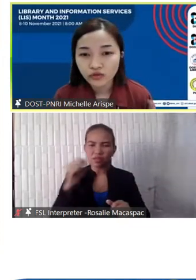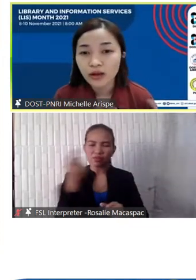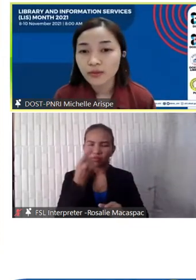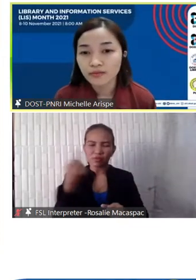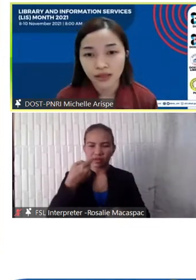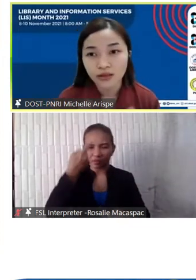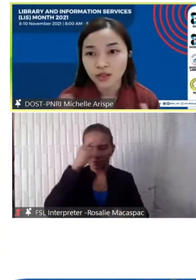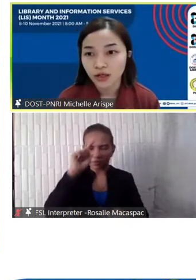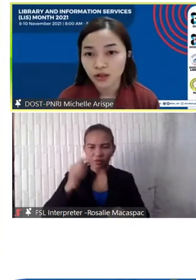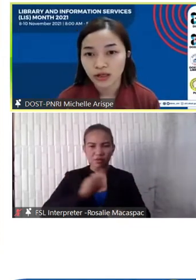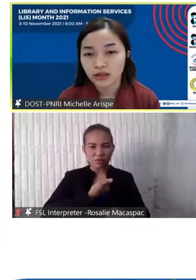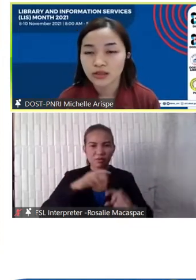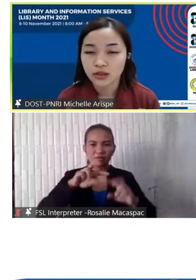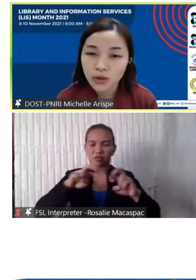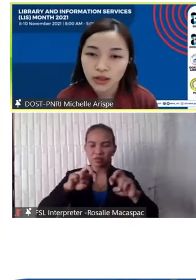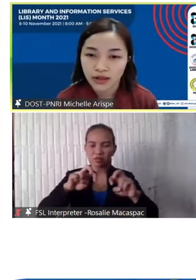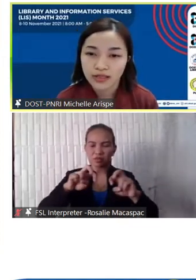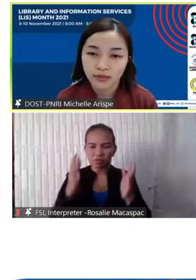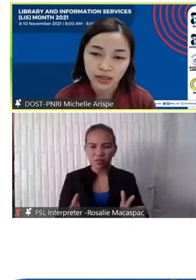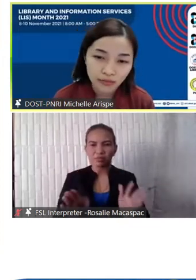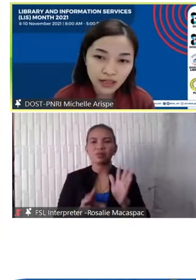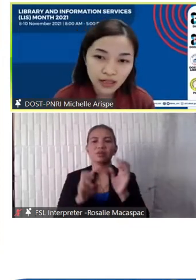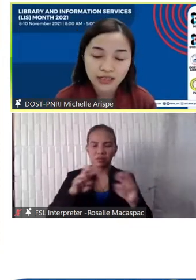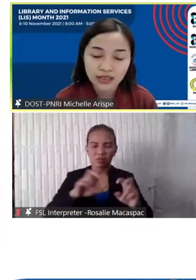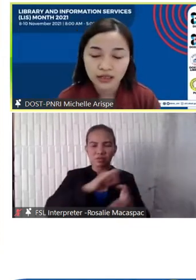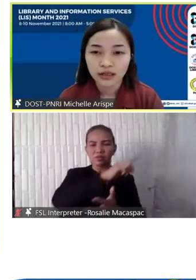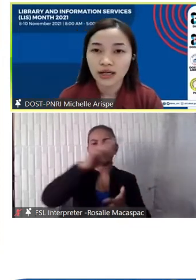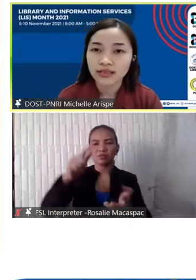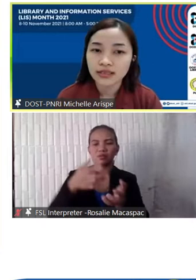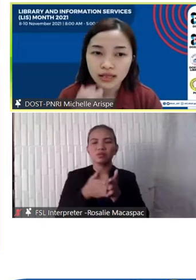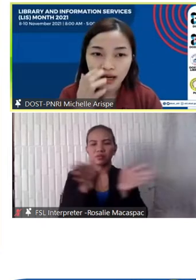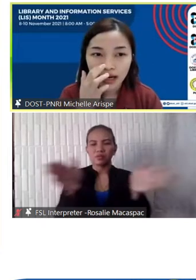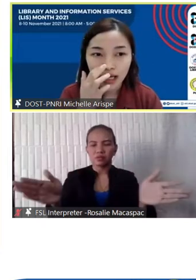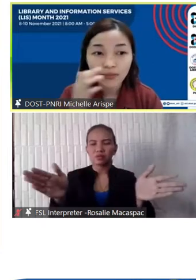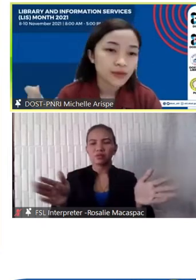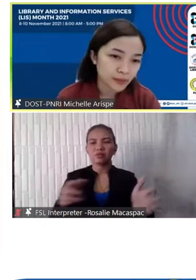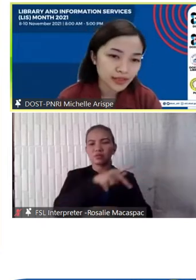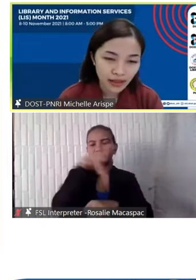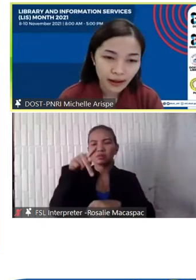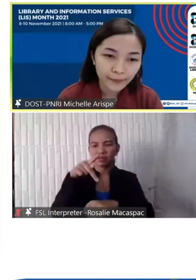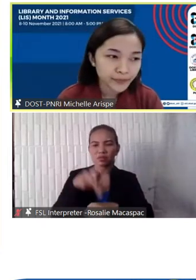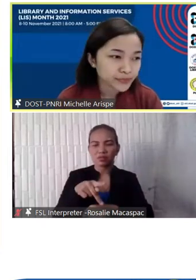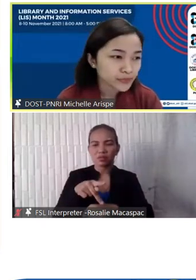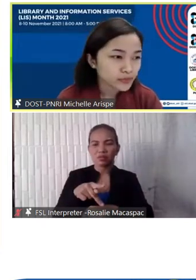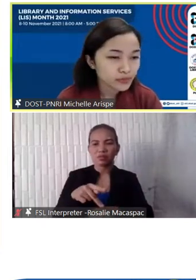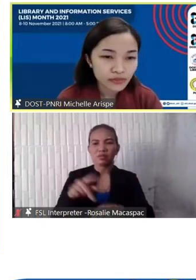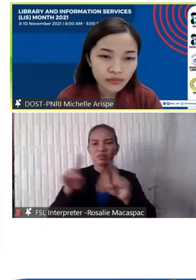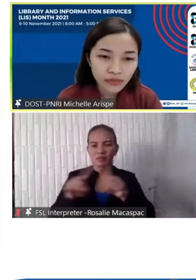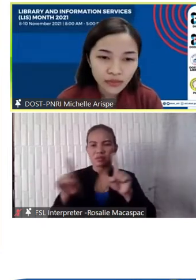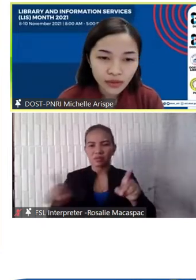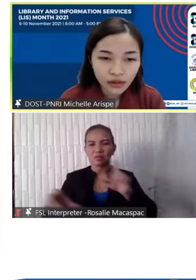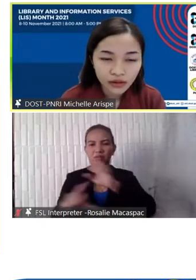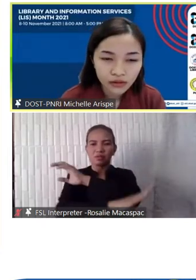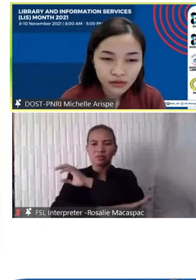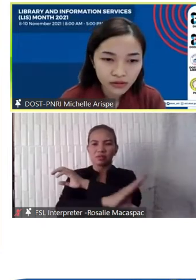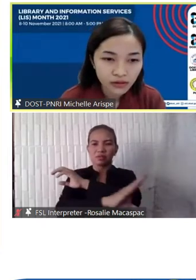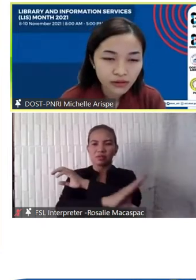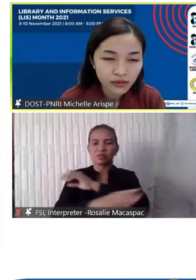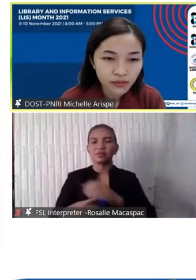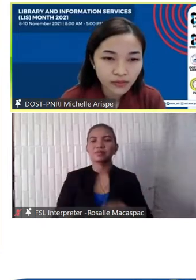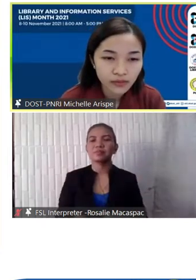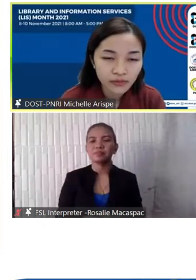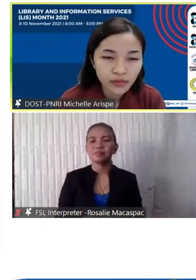research and development in general, sa nuclear, sa Pilipinas, at sa iba-ibang bansa.